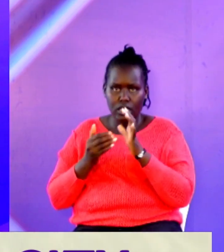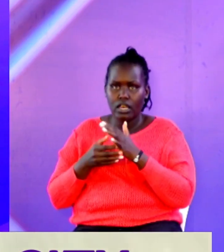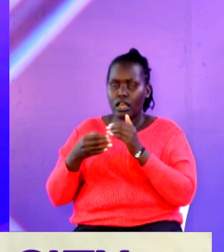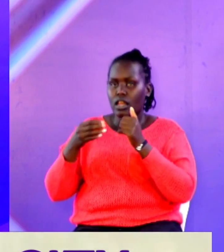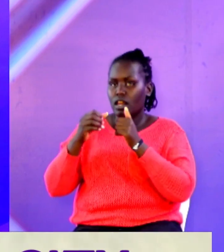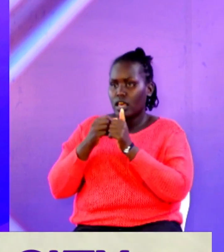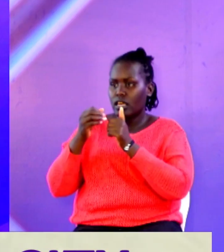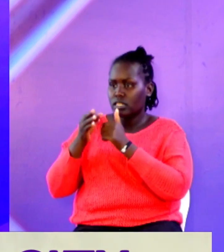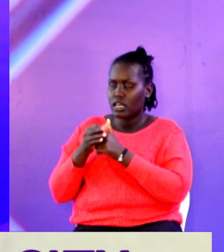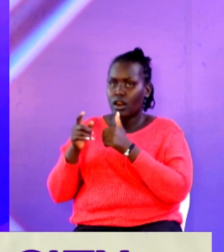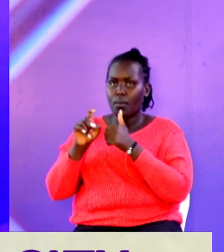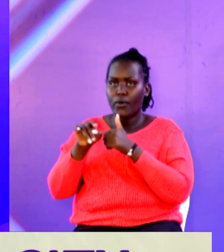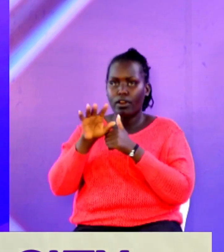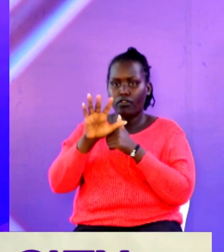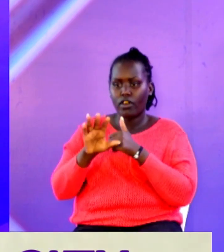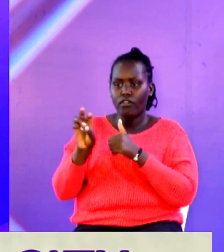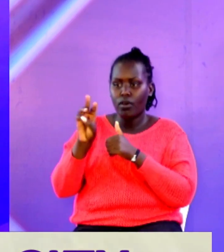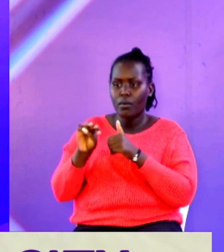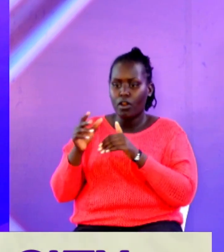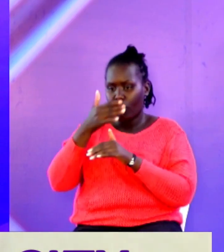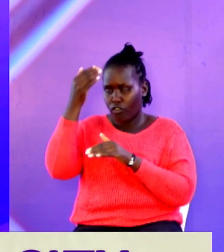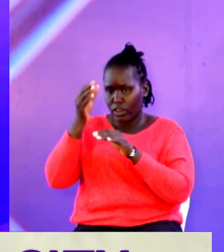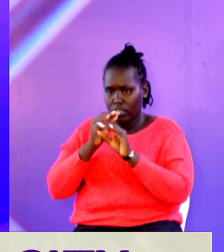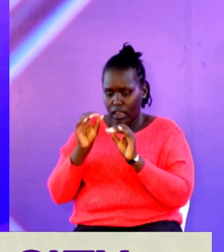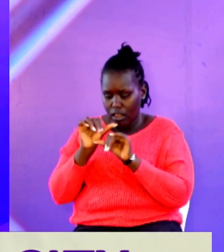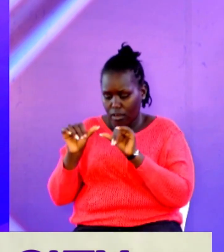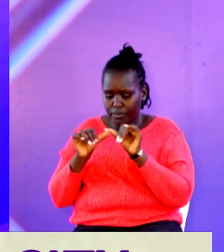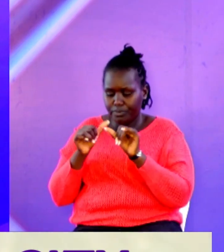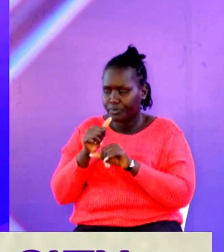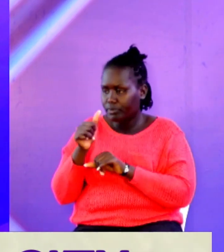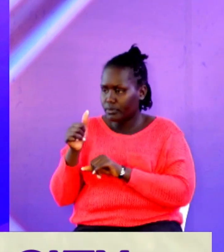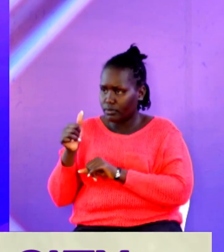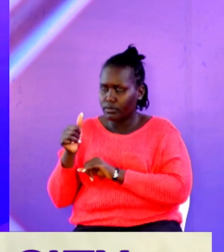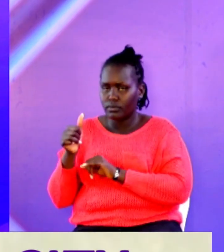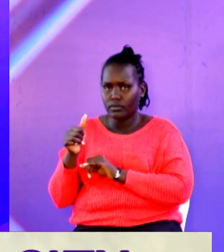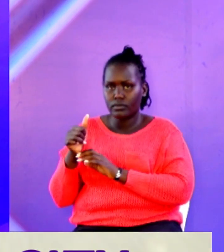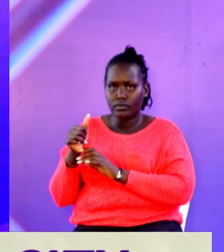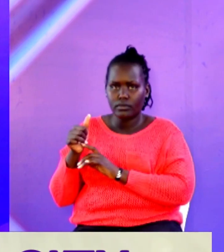18.5 million signing. Not forgetting another RB